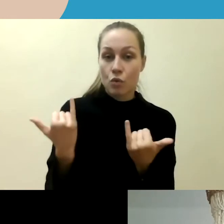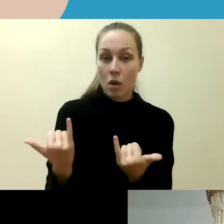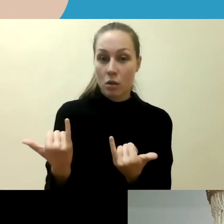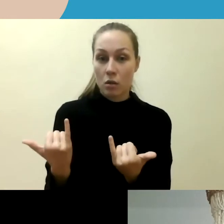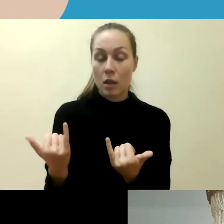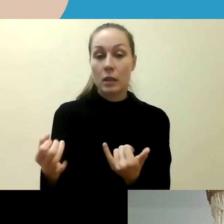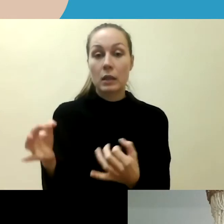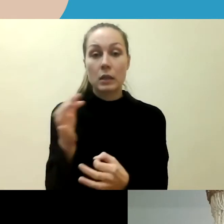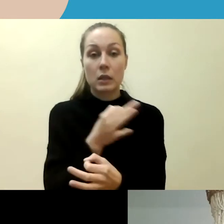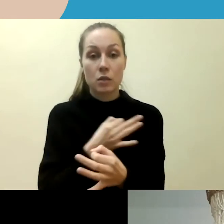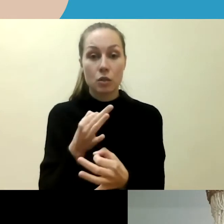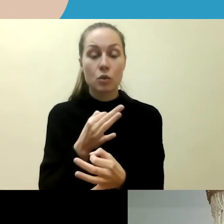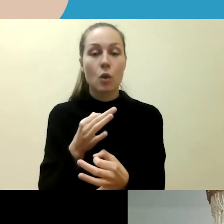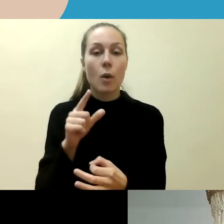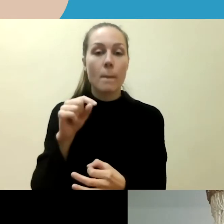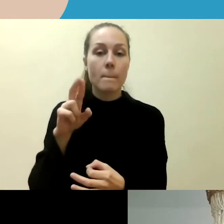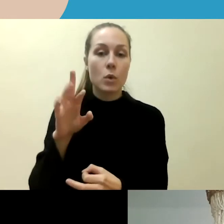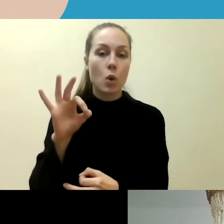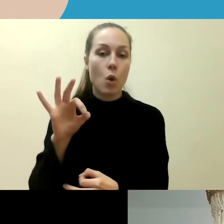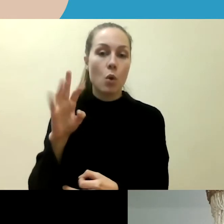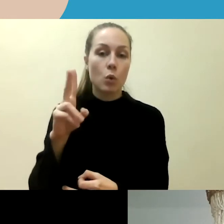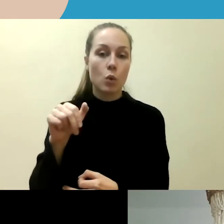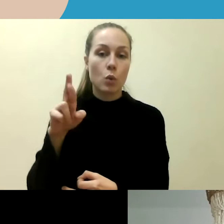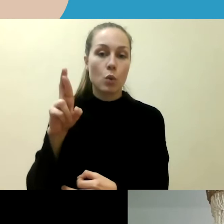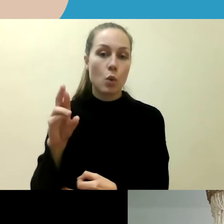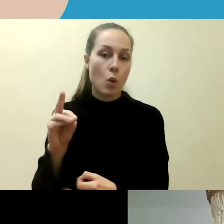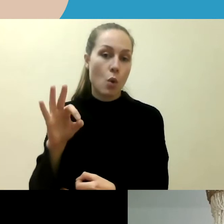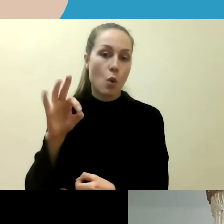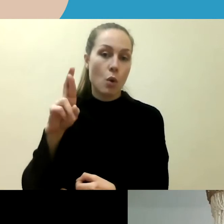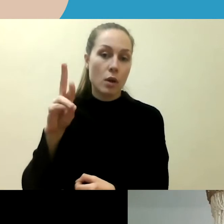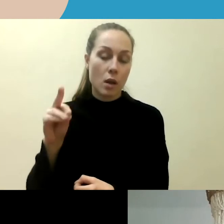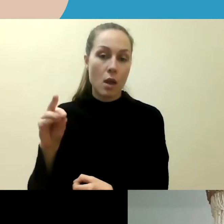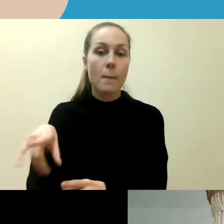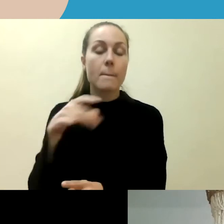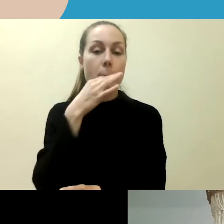As for collection of statistics, the